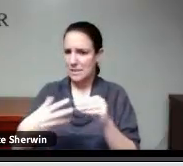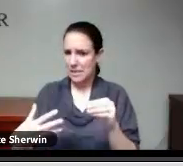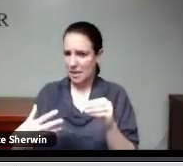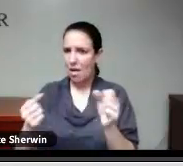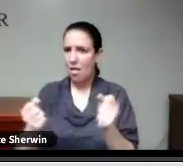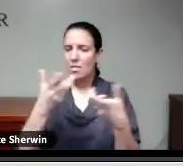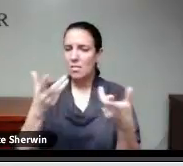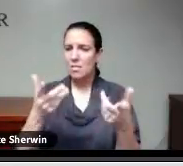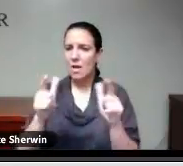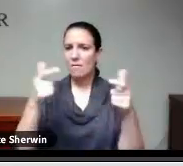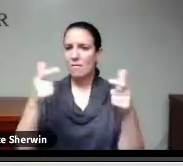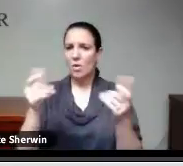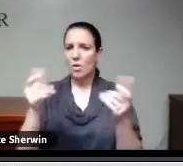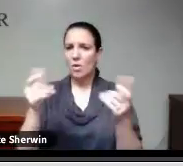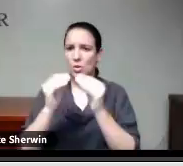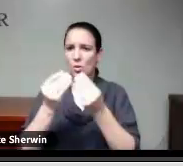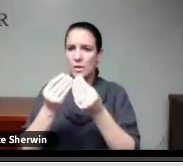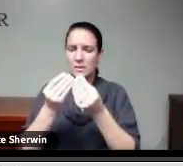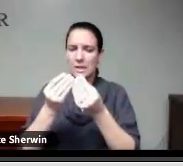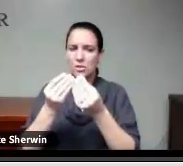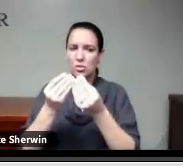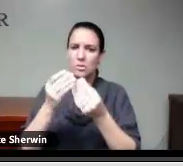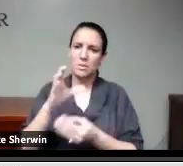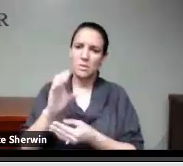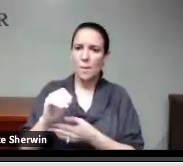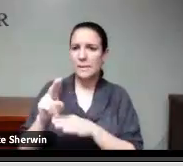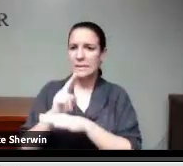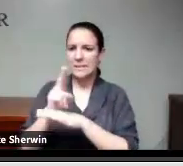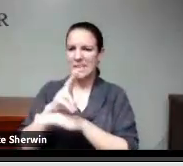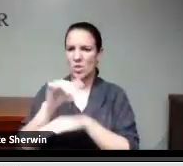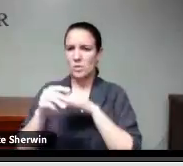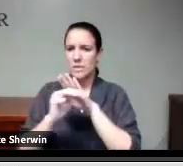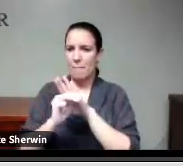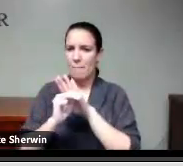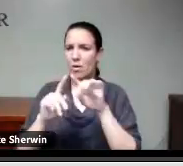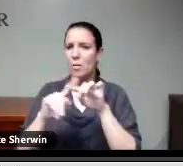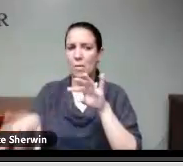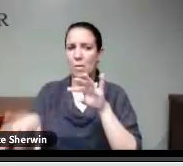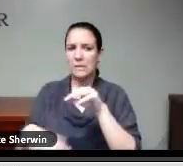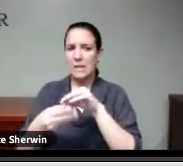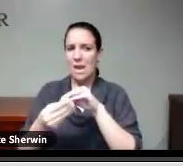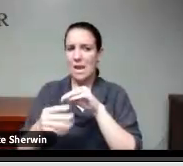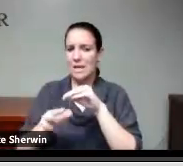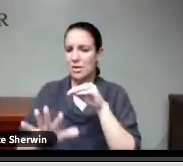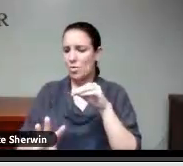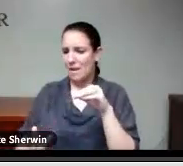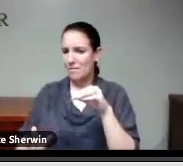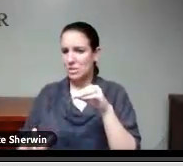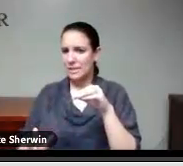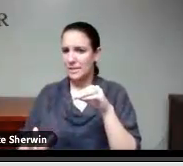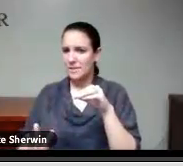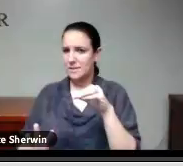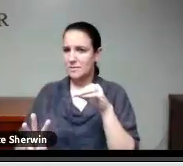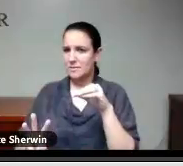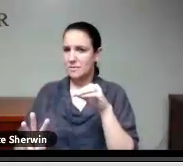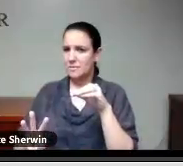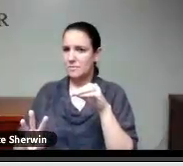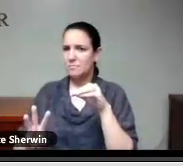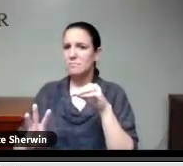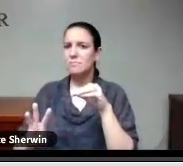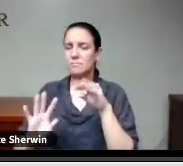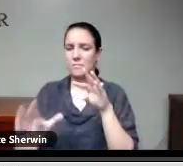corporate entities use this model, but they've added on levels 5 and 6 even, that focus much more